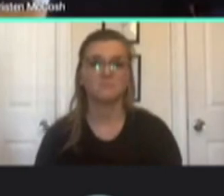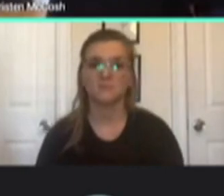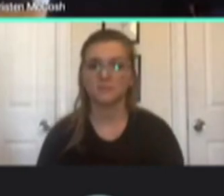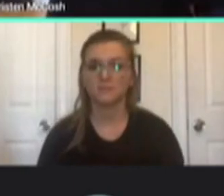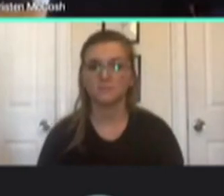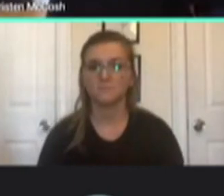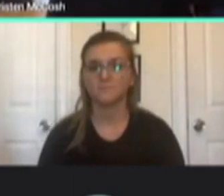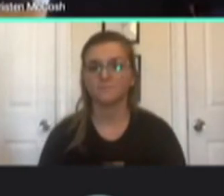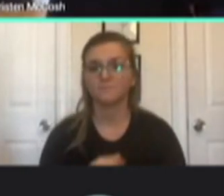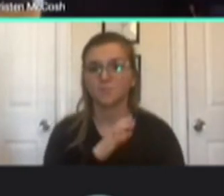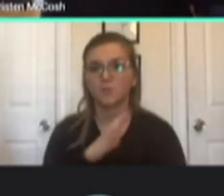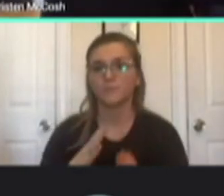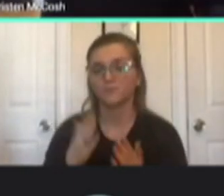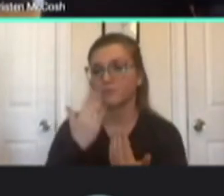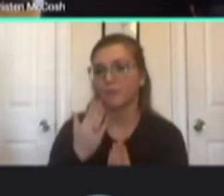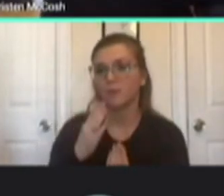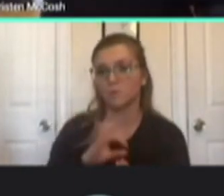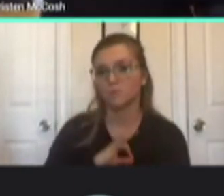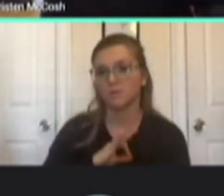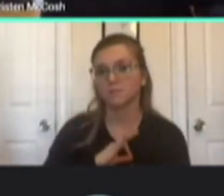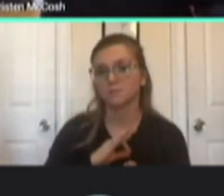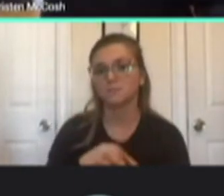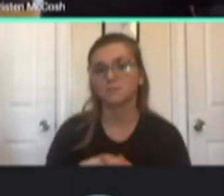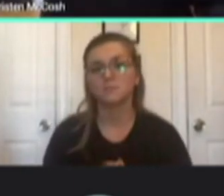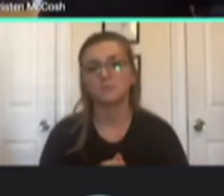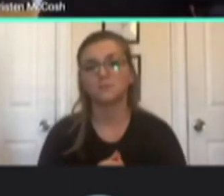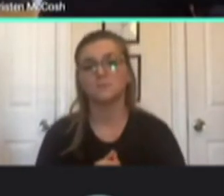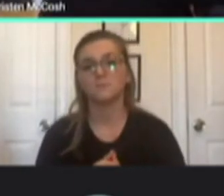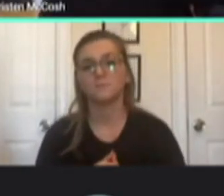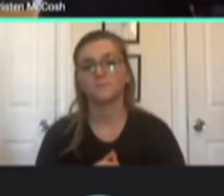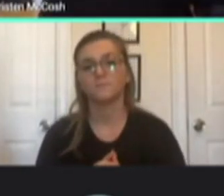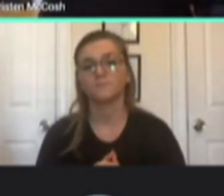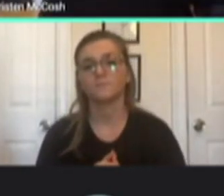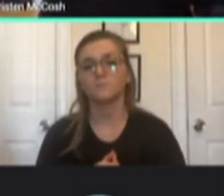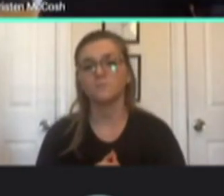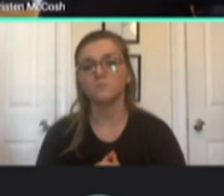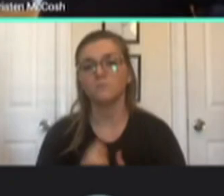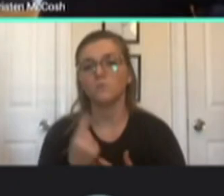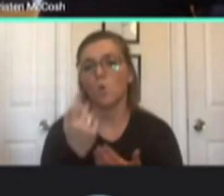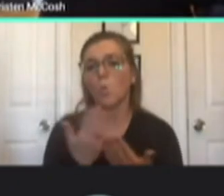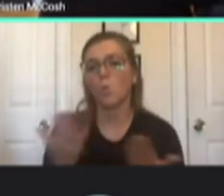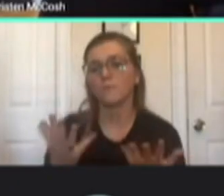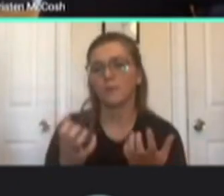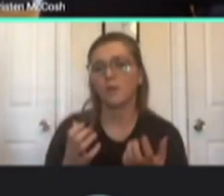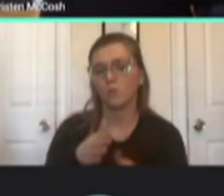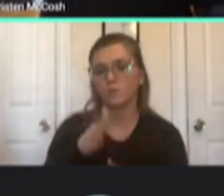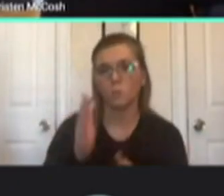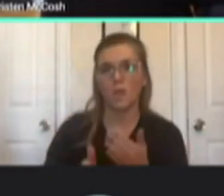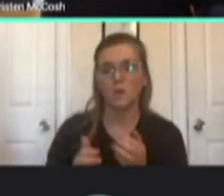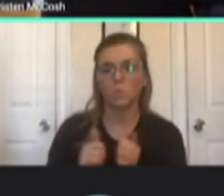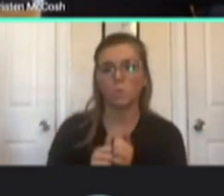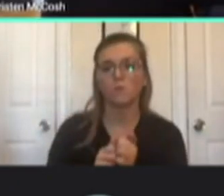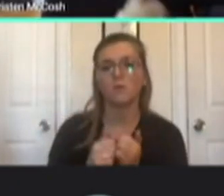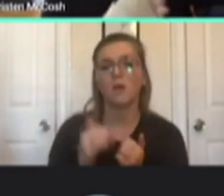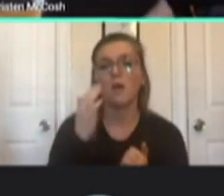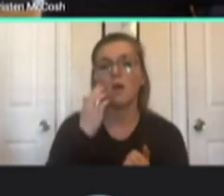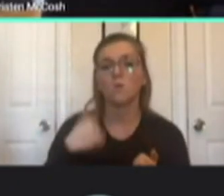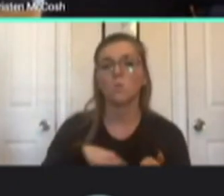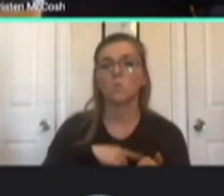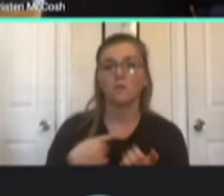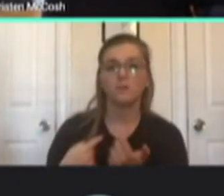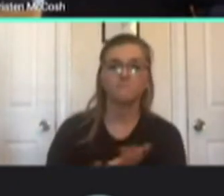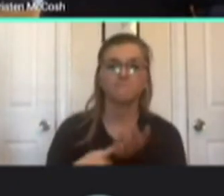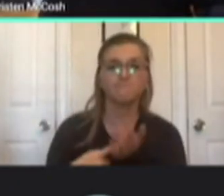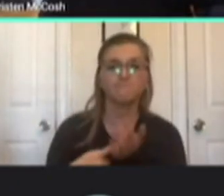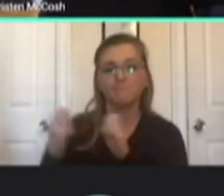Thanks, Jessica. And so one thing I wanted to leave everybody with was, I know we're all talking about getting back